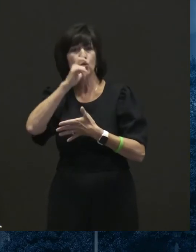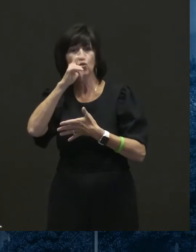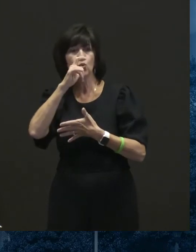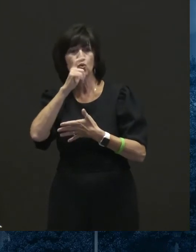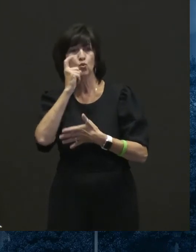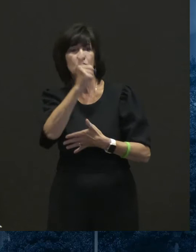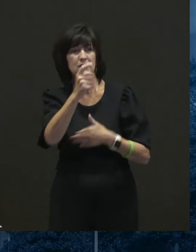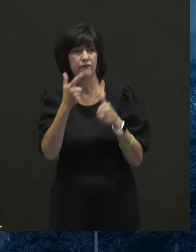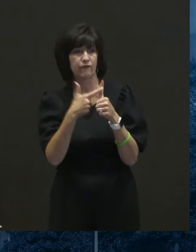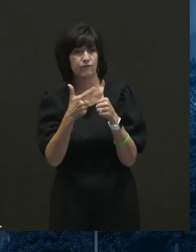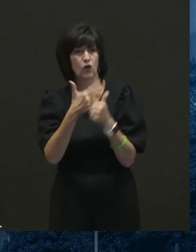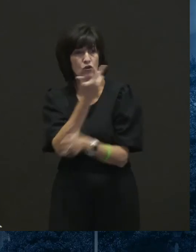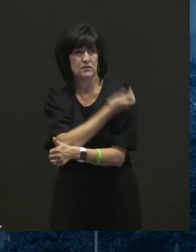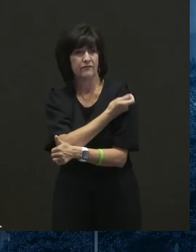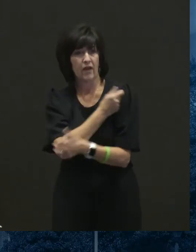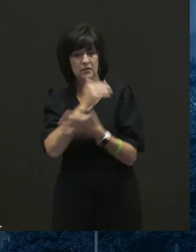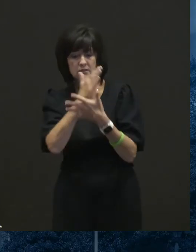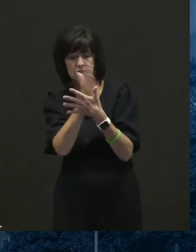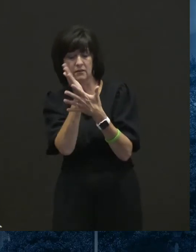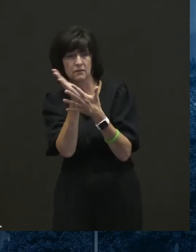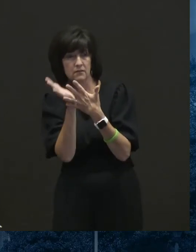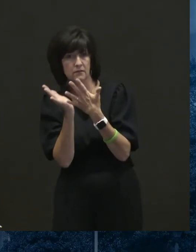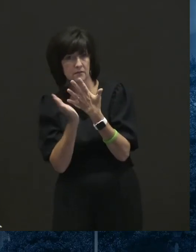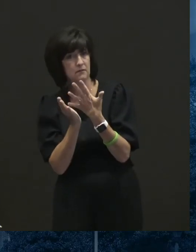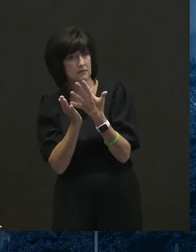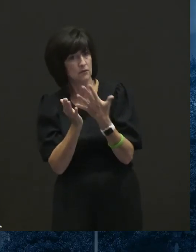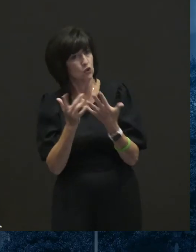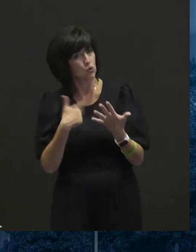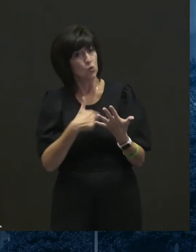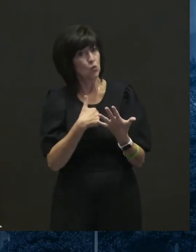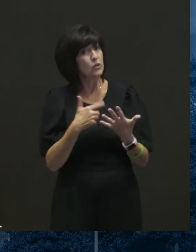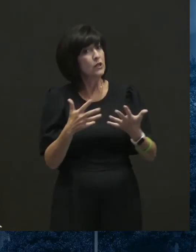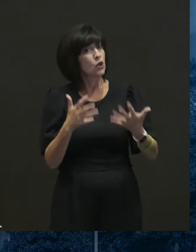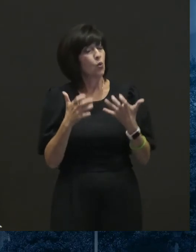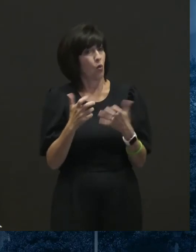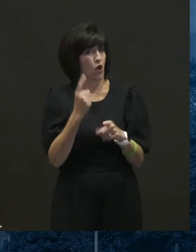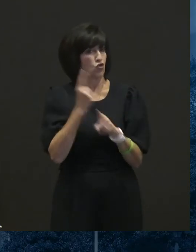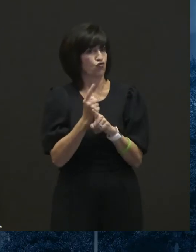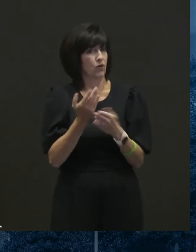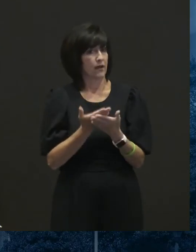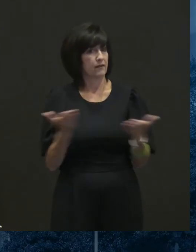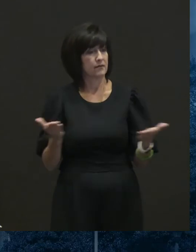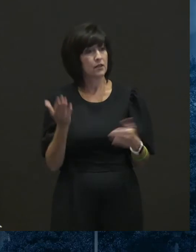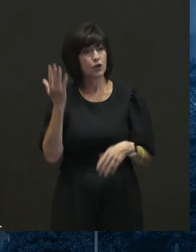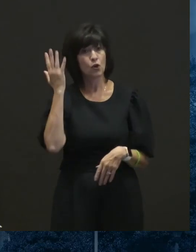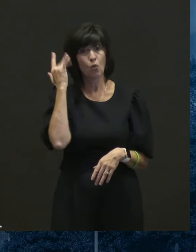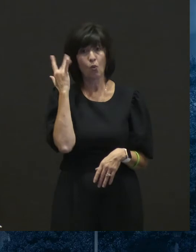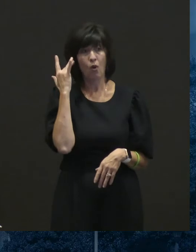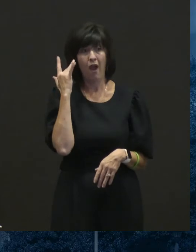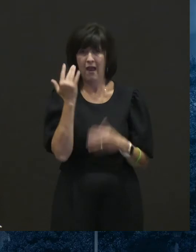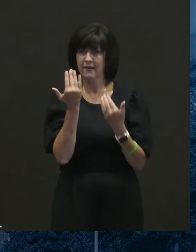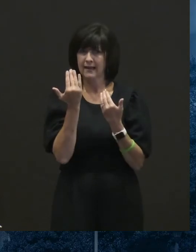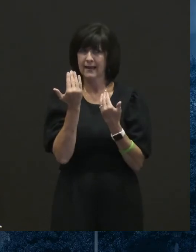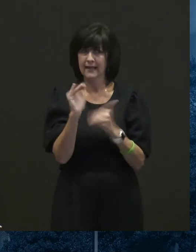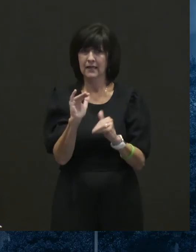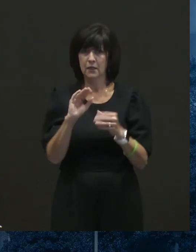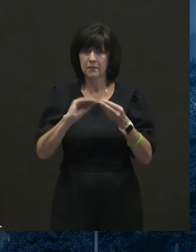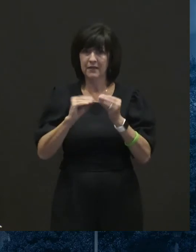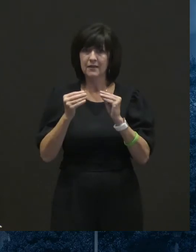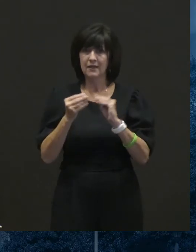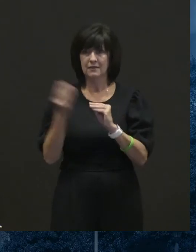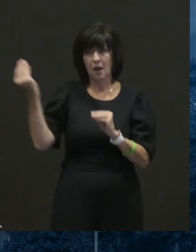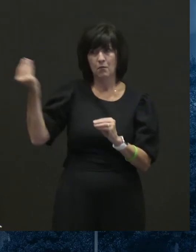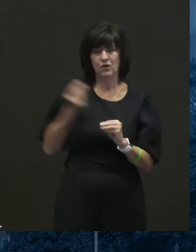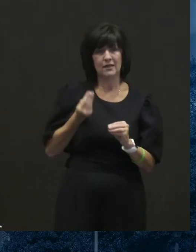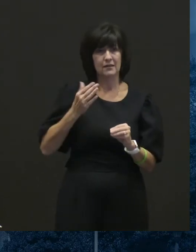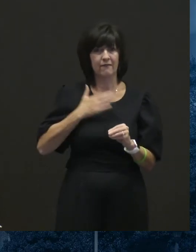this is really important that we get this as right as possible, because it is going to be pretty limited amounts of vaccine that get to our state to